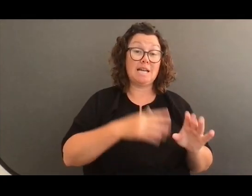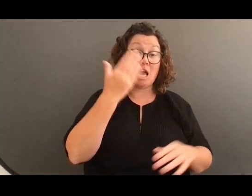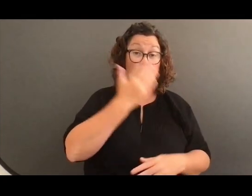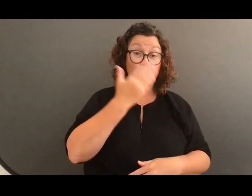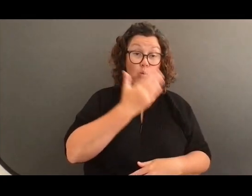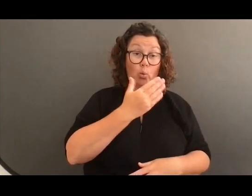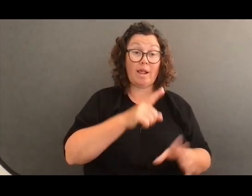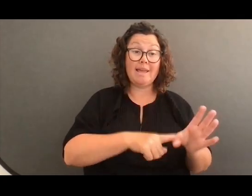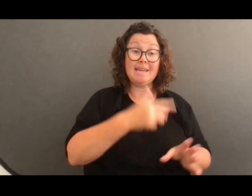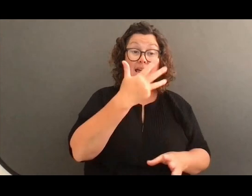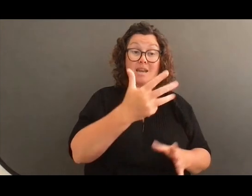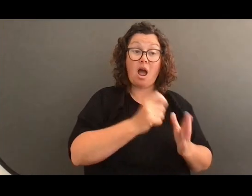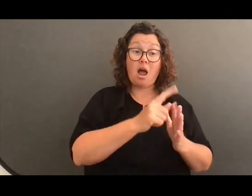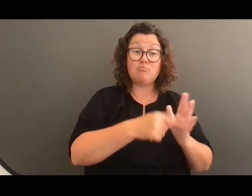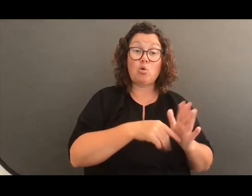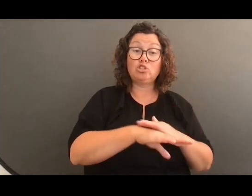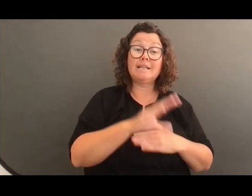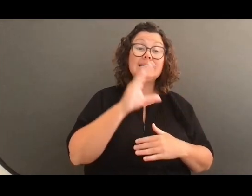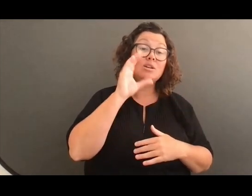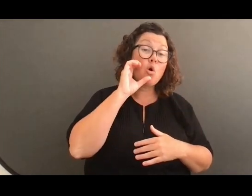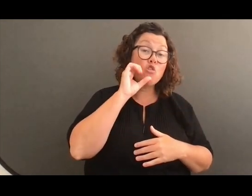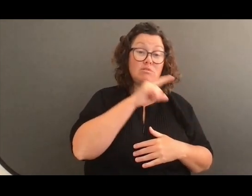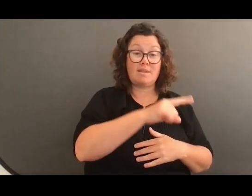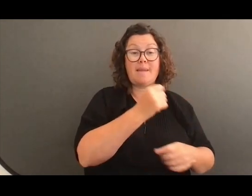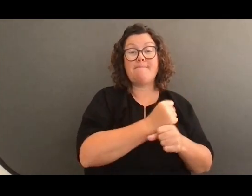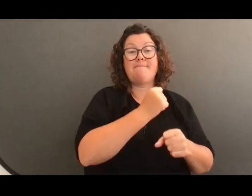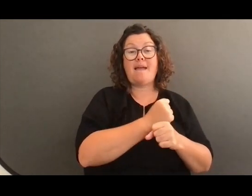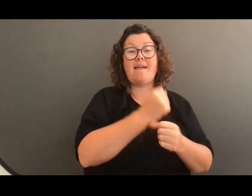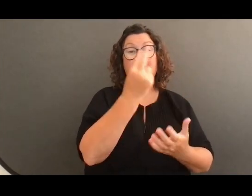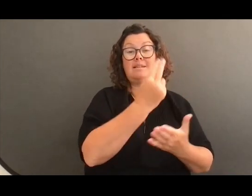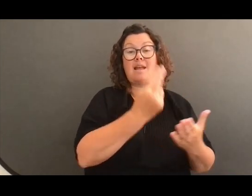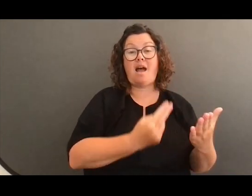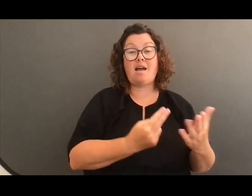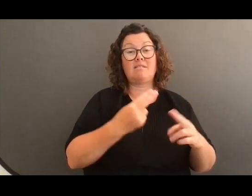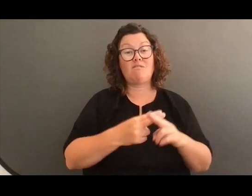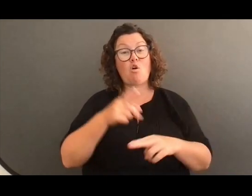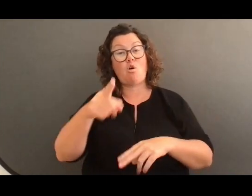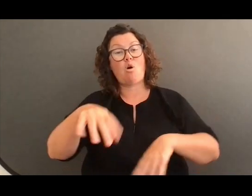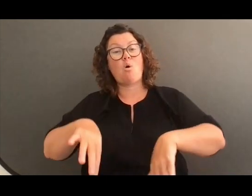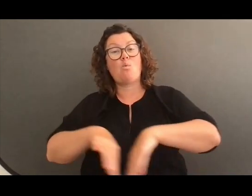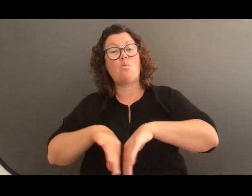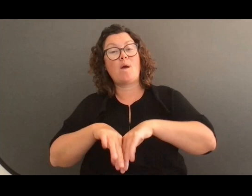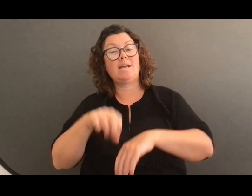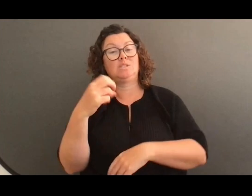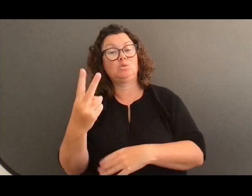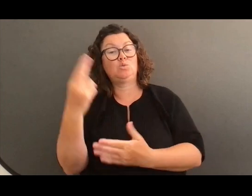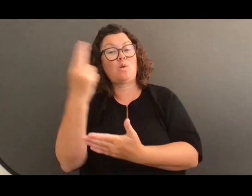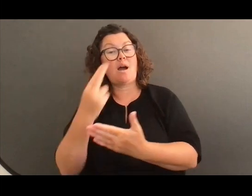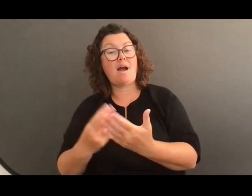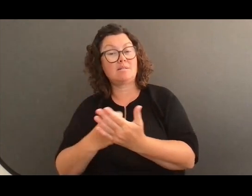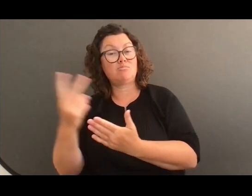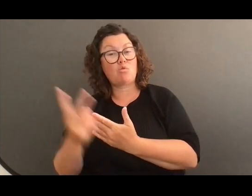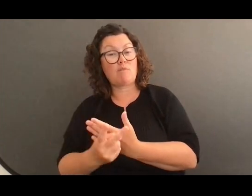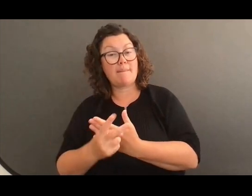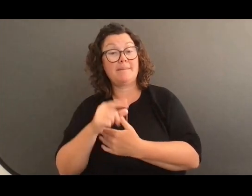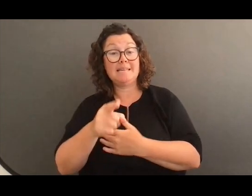to Art in Orange. So there was a lovely connection there for me with this particular program. It's a community art exhibition